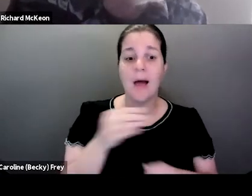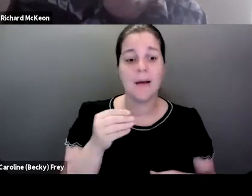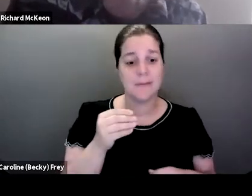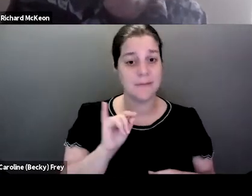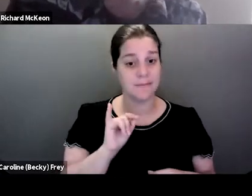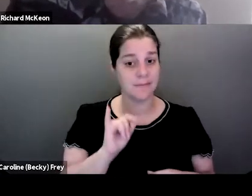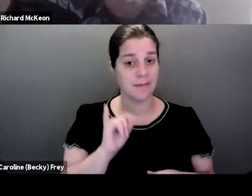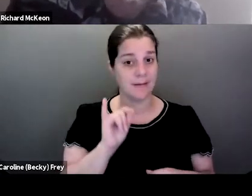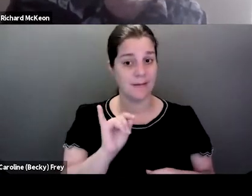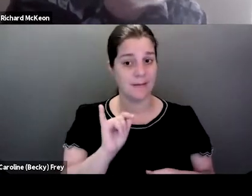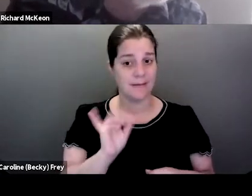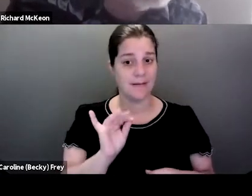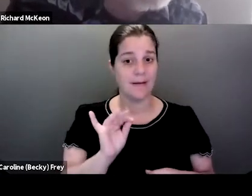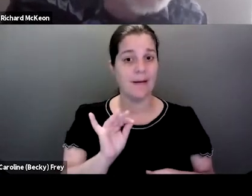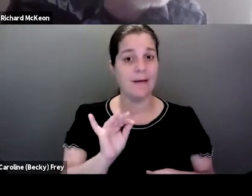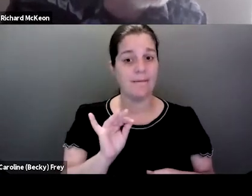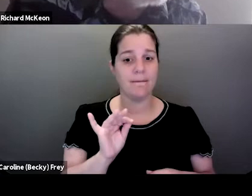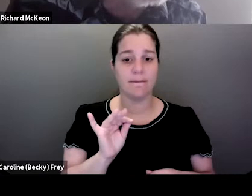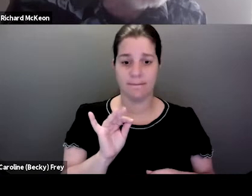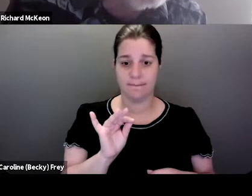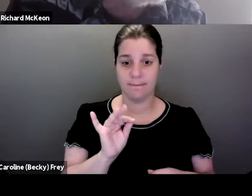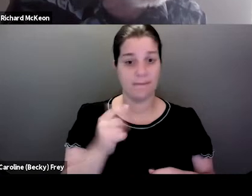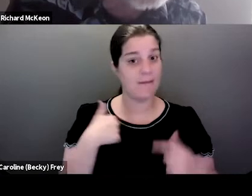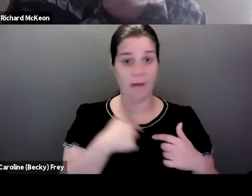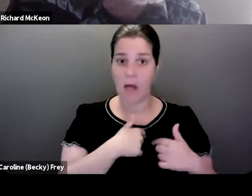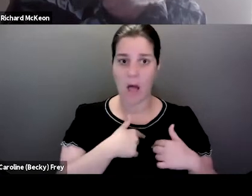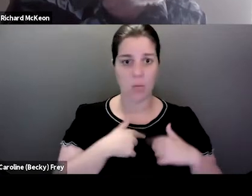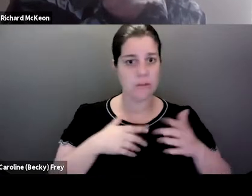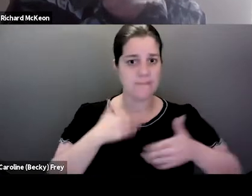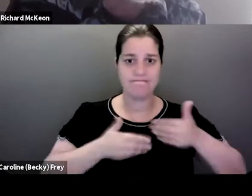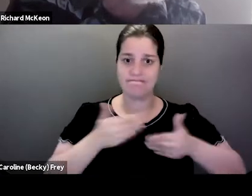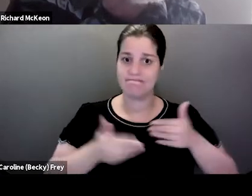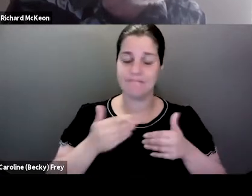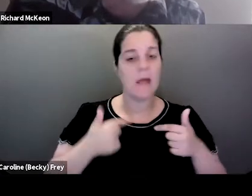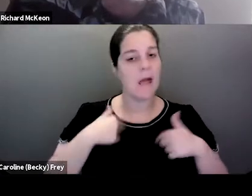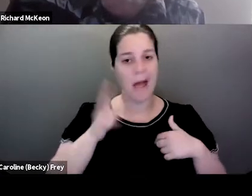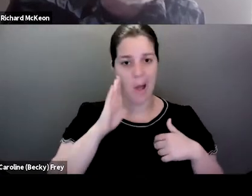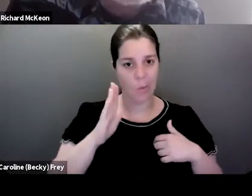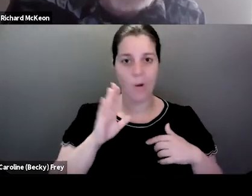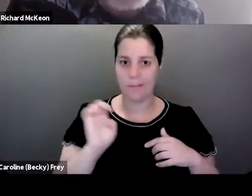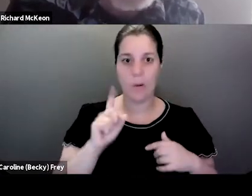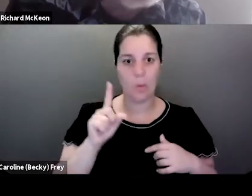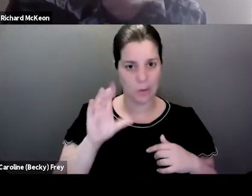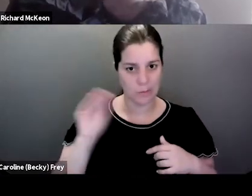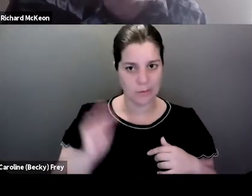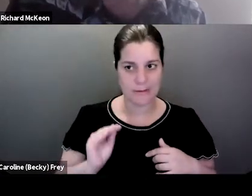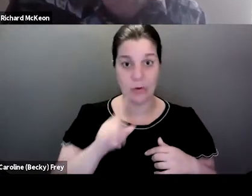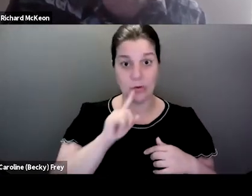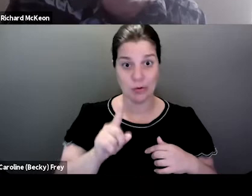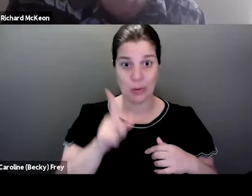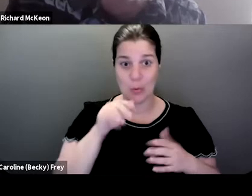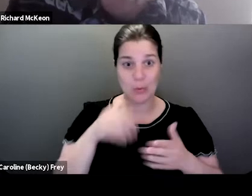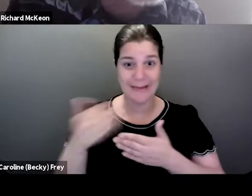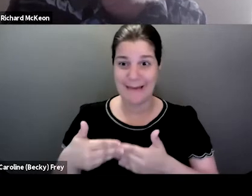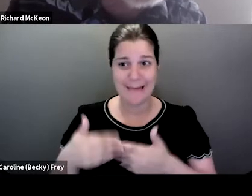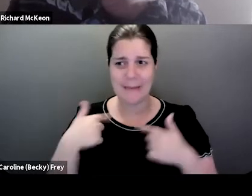I was on top of everything, I would be absolutely 100% sure on who's coming next. But I